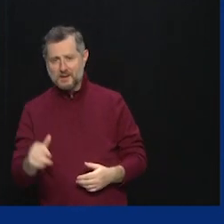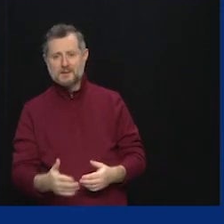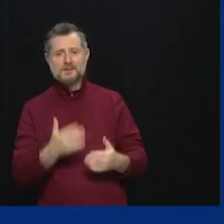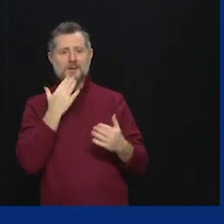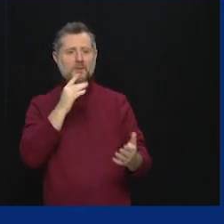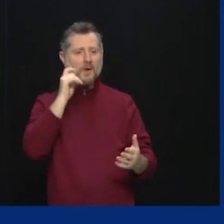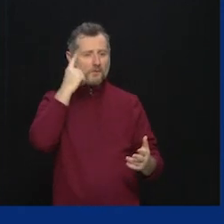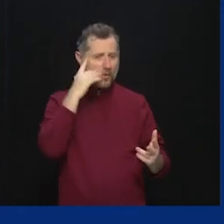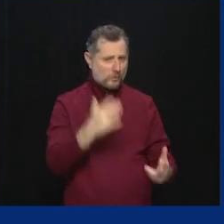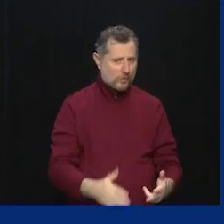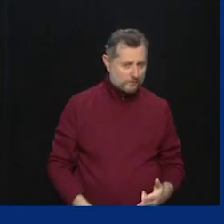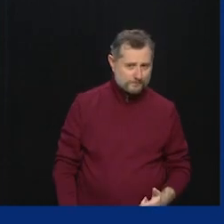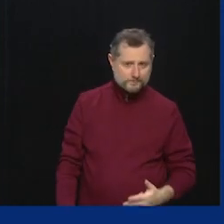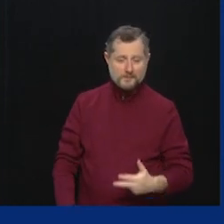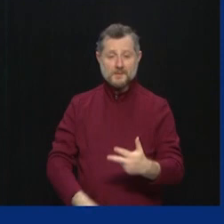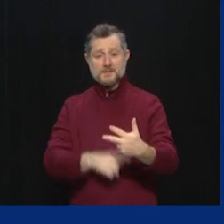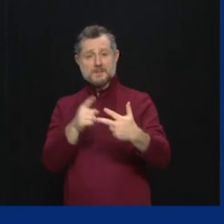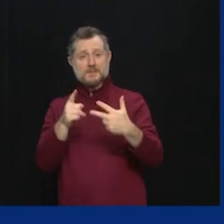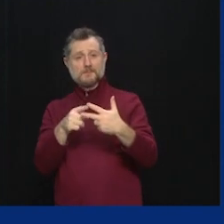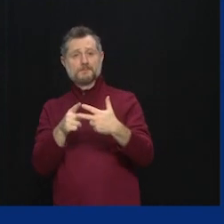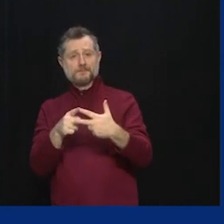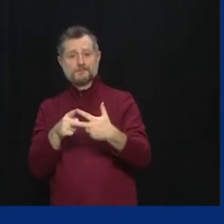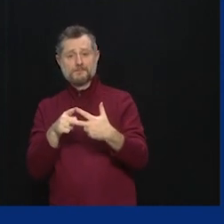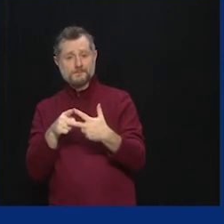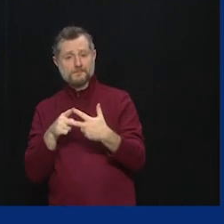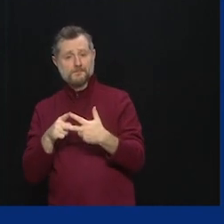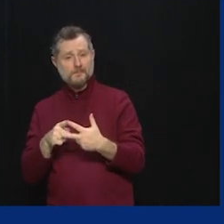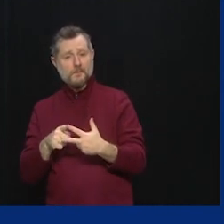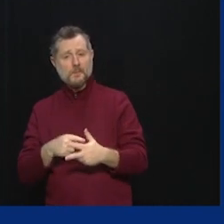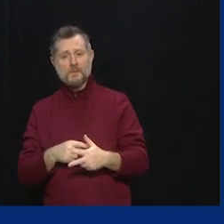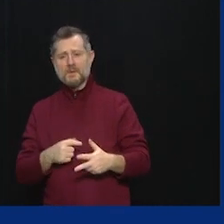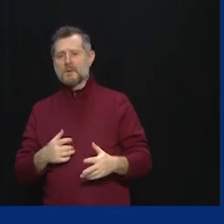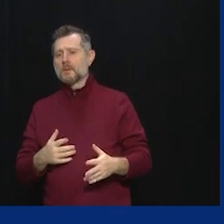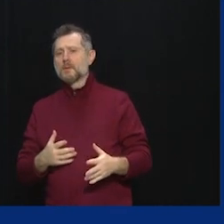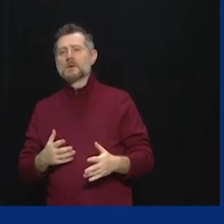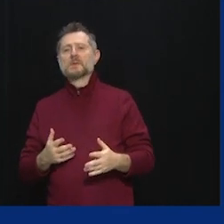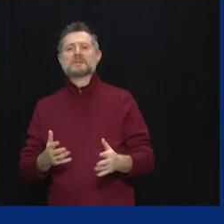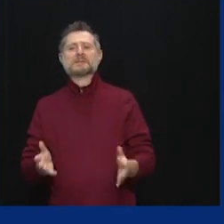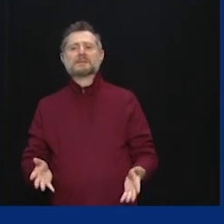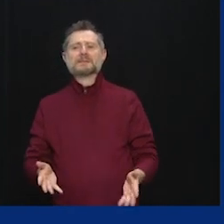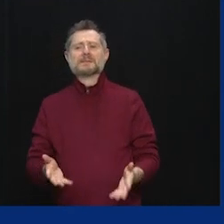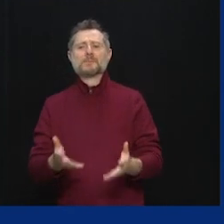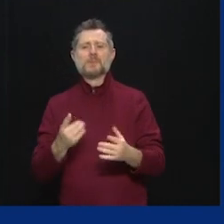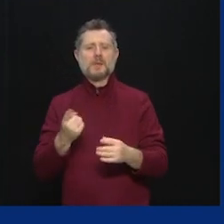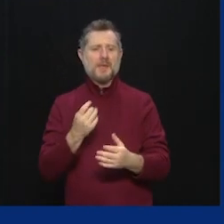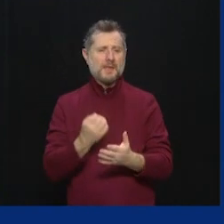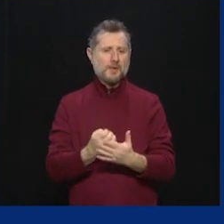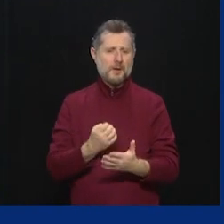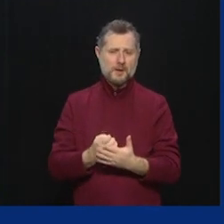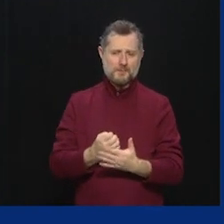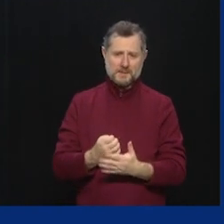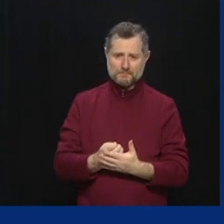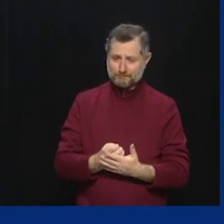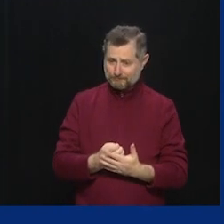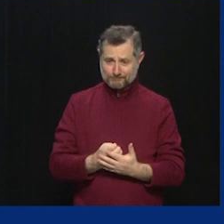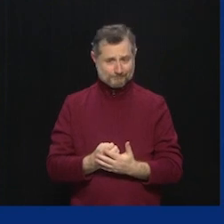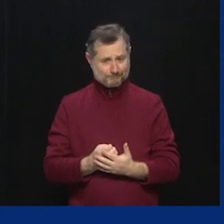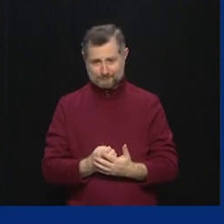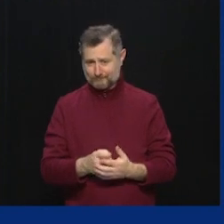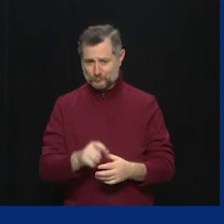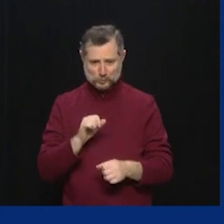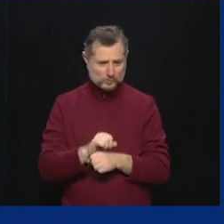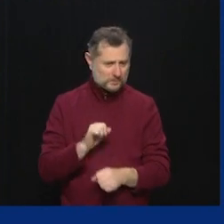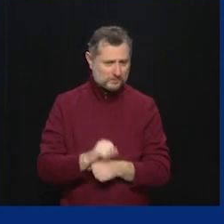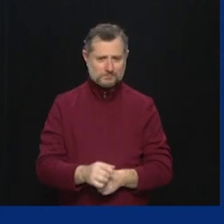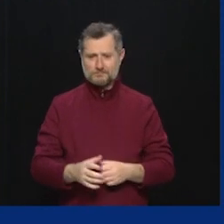We have completely stimulated the economy, as Governor Hochul has pointed out. Jobs, economic